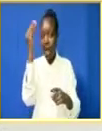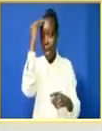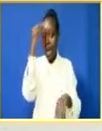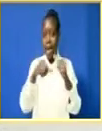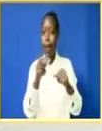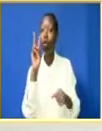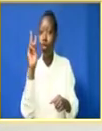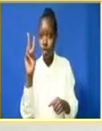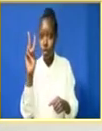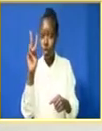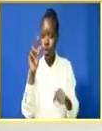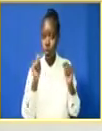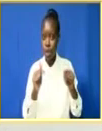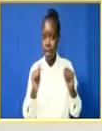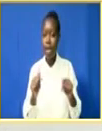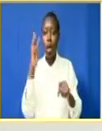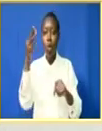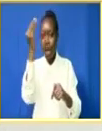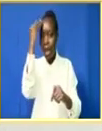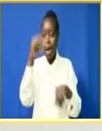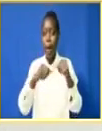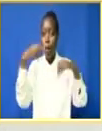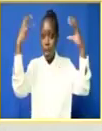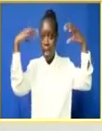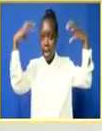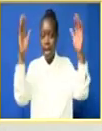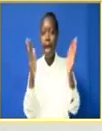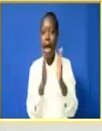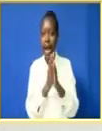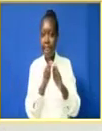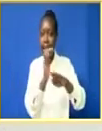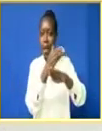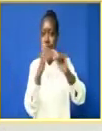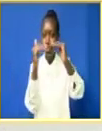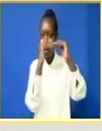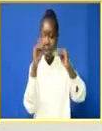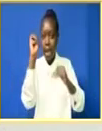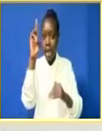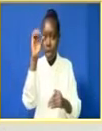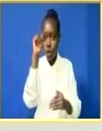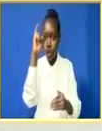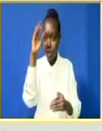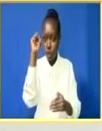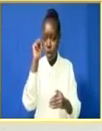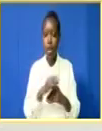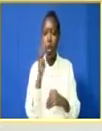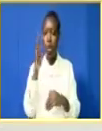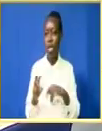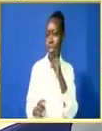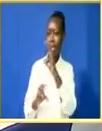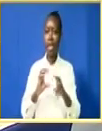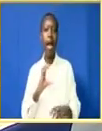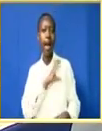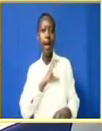We are going to cover the splash. Okay. And the sheet erosion. Okay. We're going to look at their characteristics. Mm-hmm. And we are also